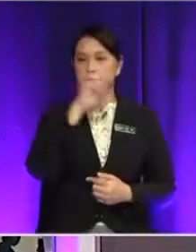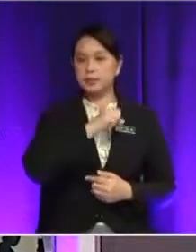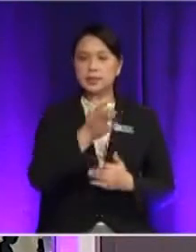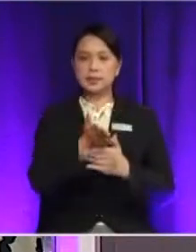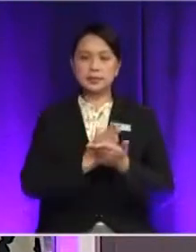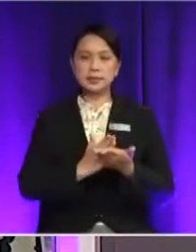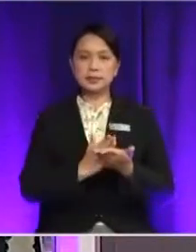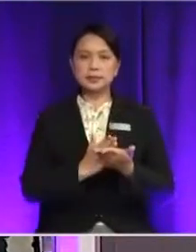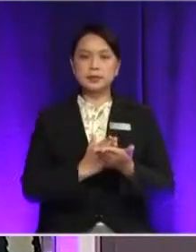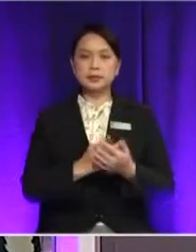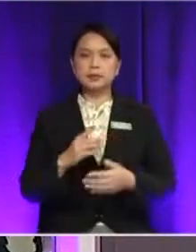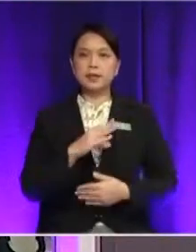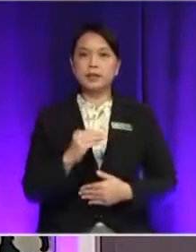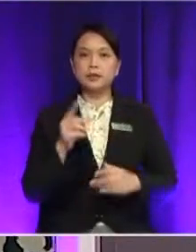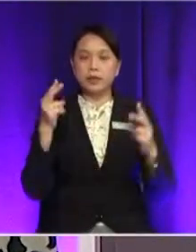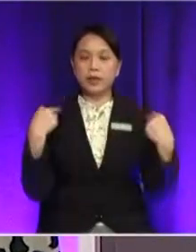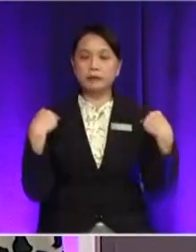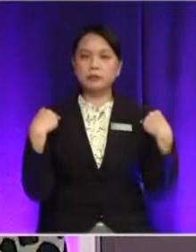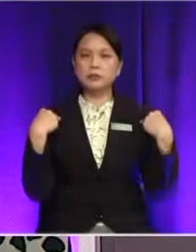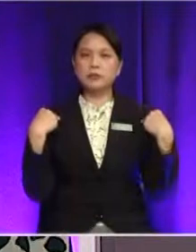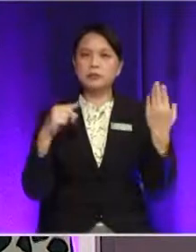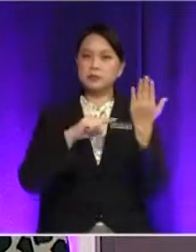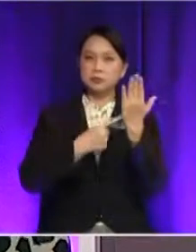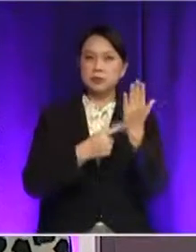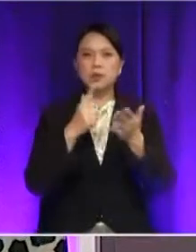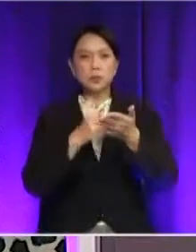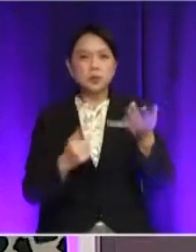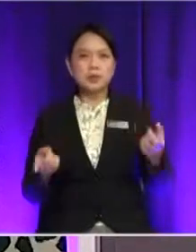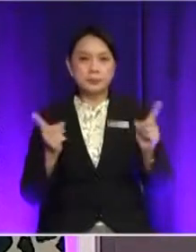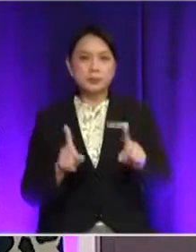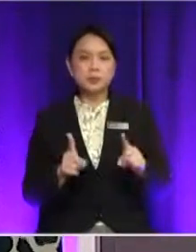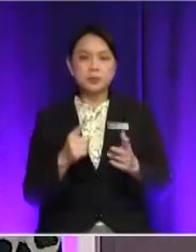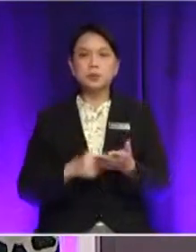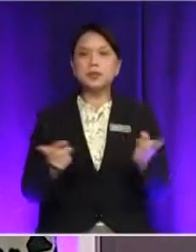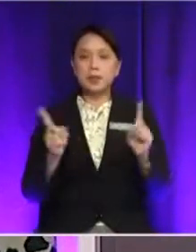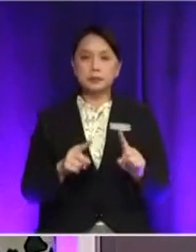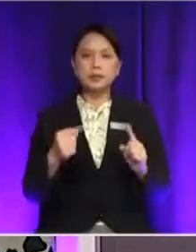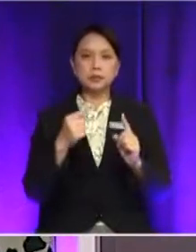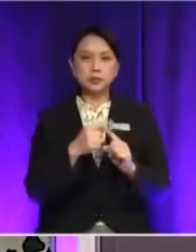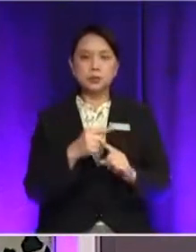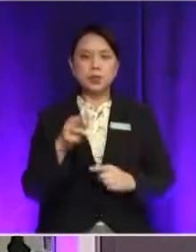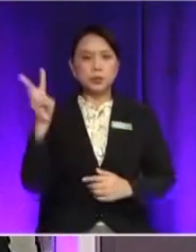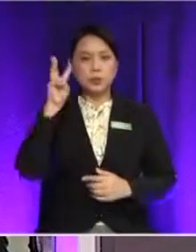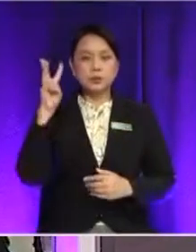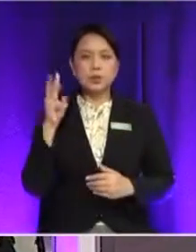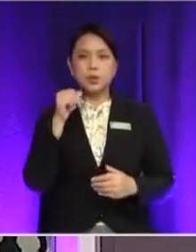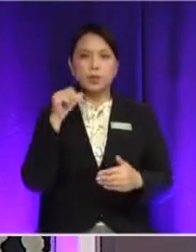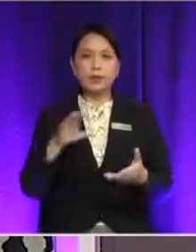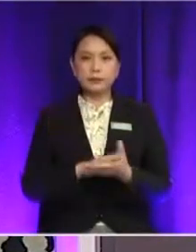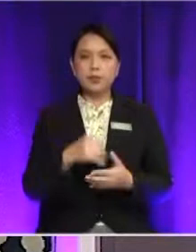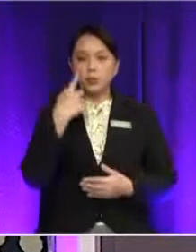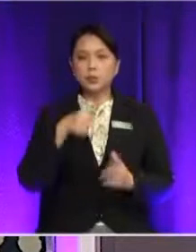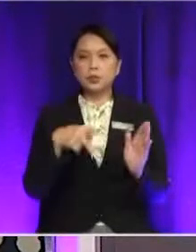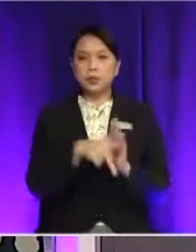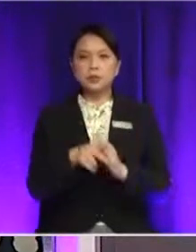is where you're going to start having this critical thinking. What happened? Hey, what happened to Wahid's wife? And who killed her? How